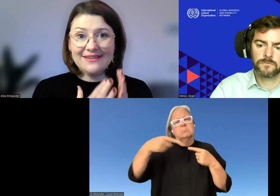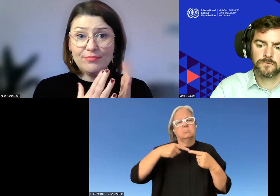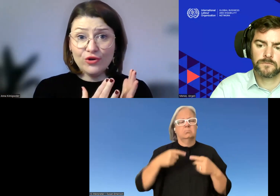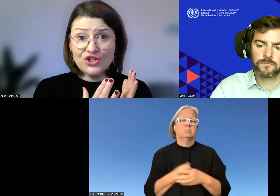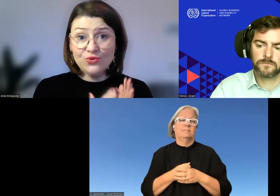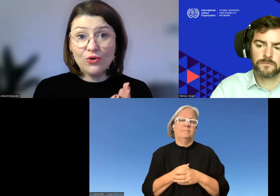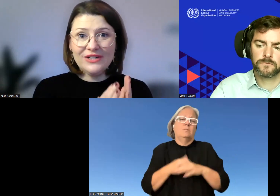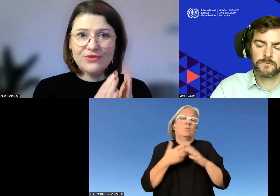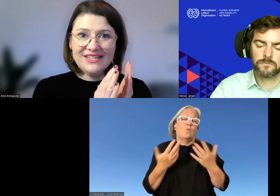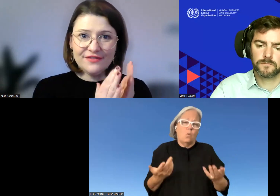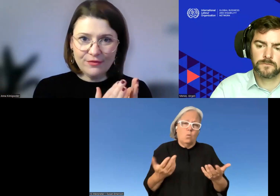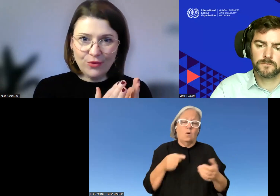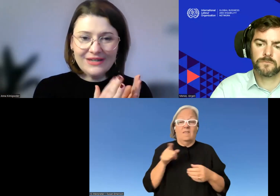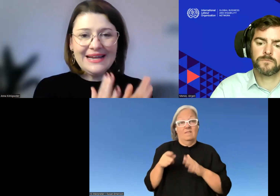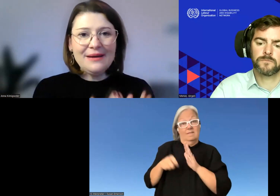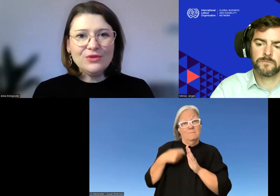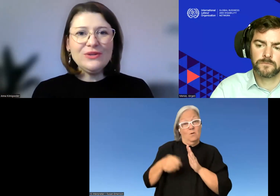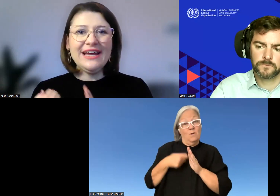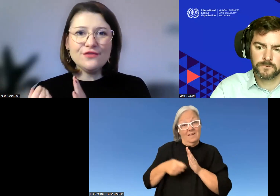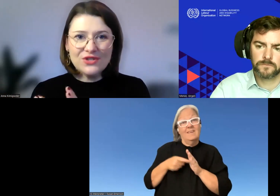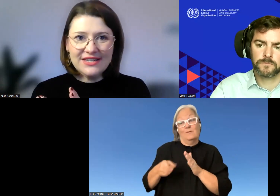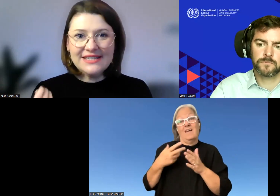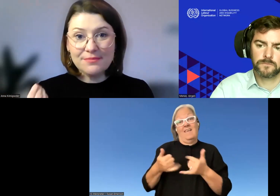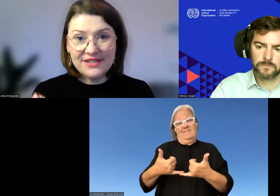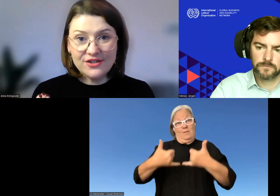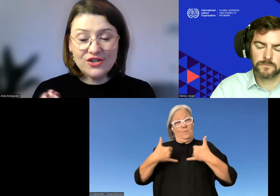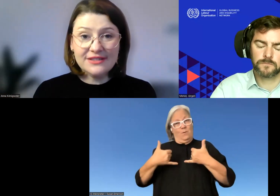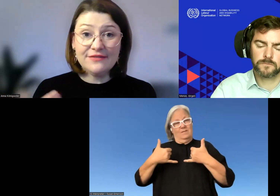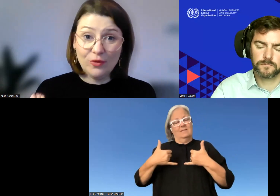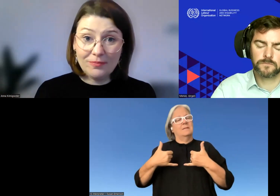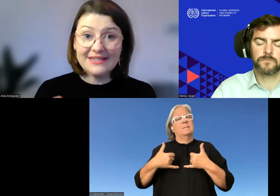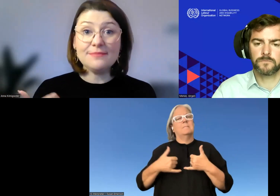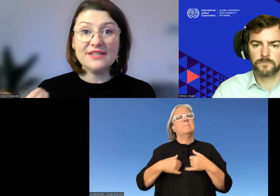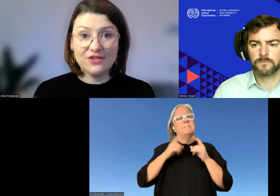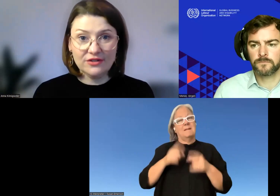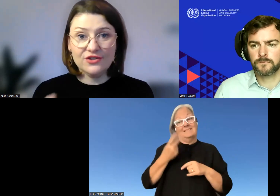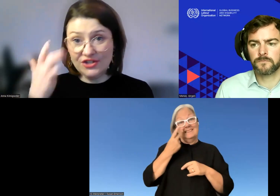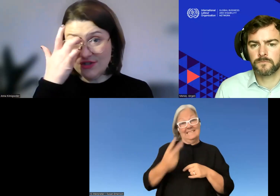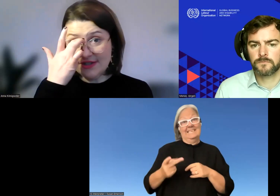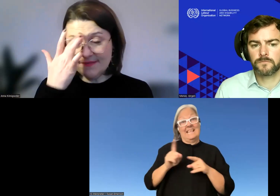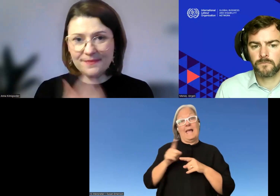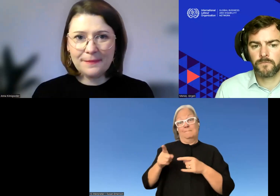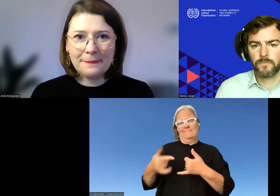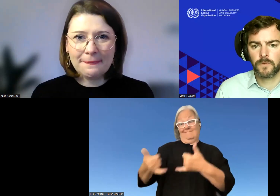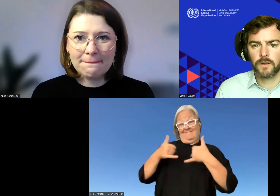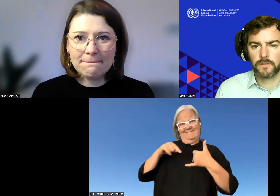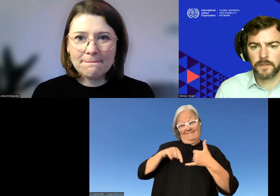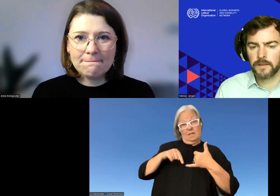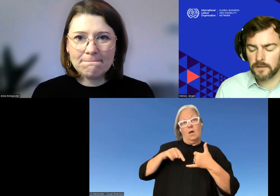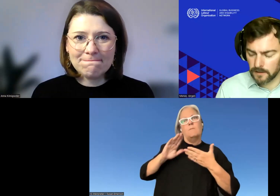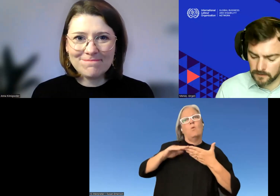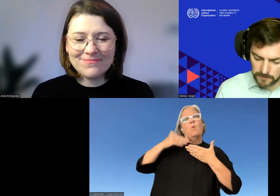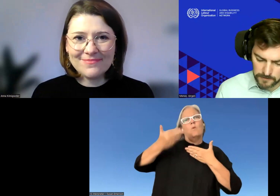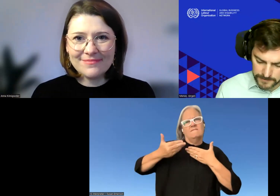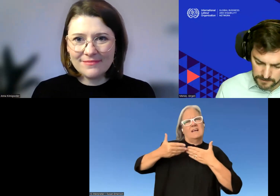renominate the project you already received an award, but we have to see substantial development, substantial changes. I